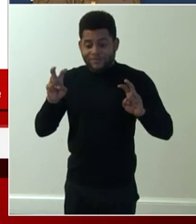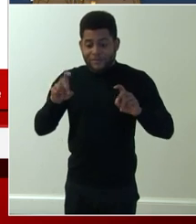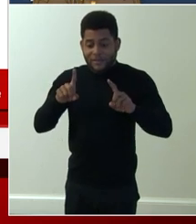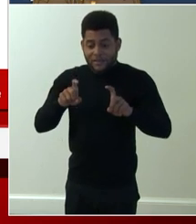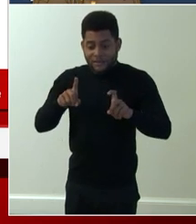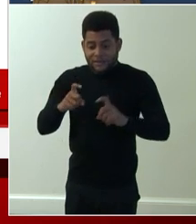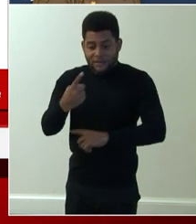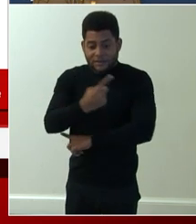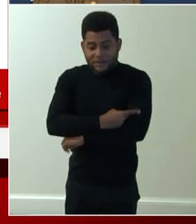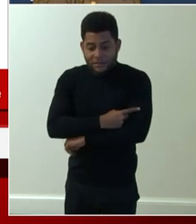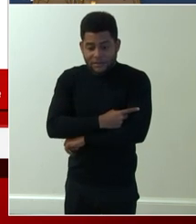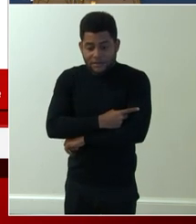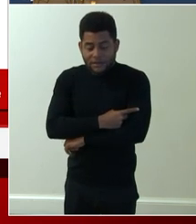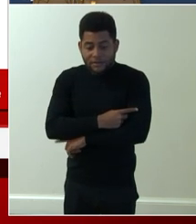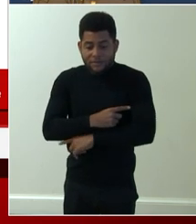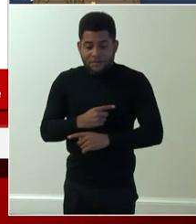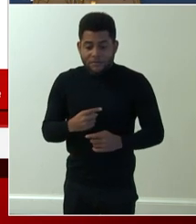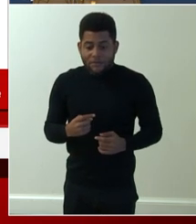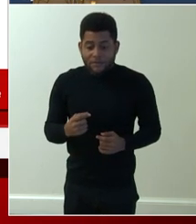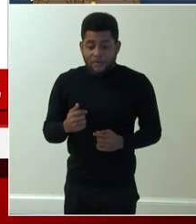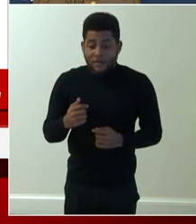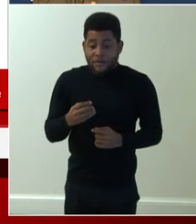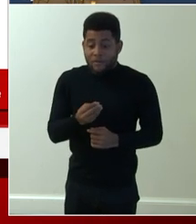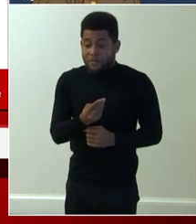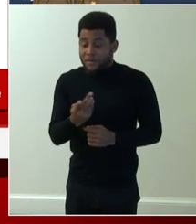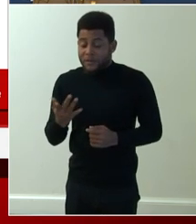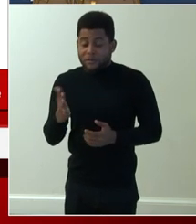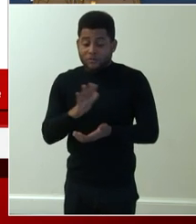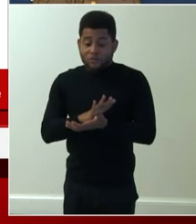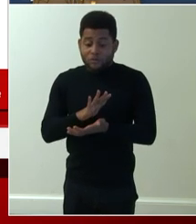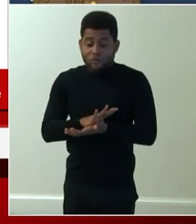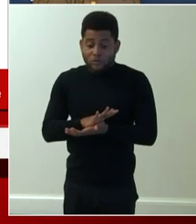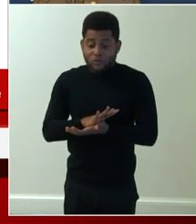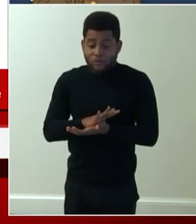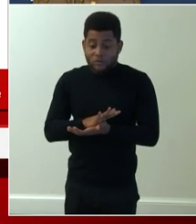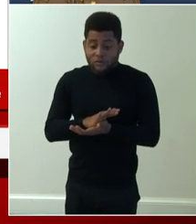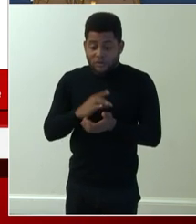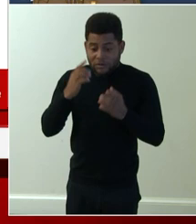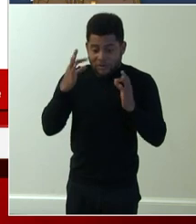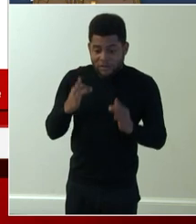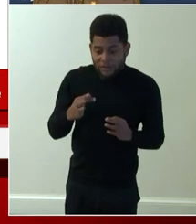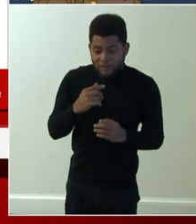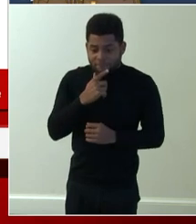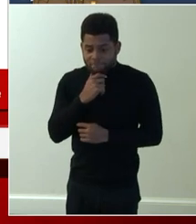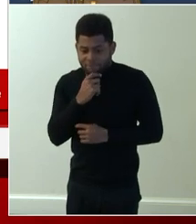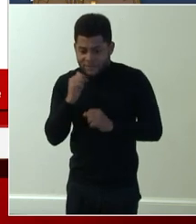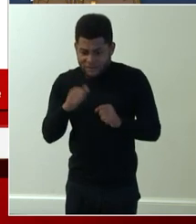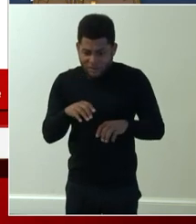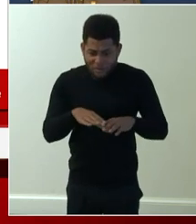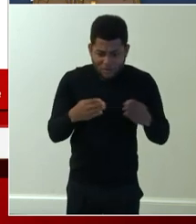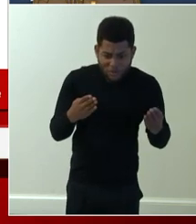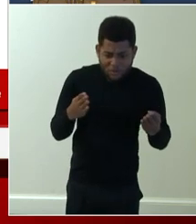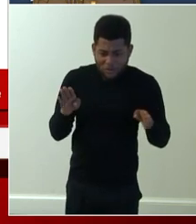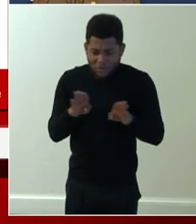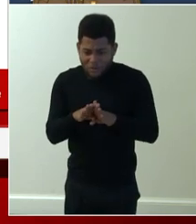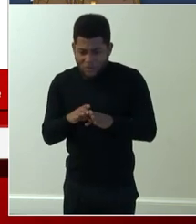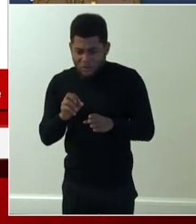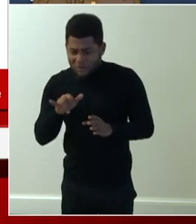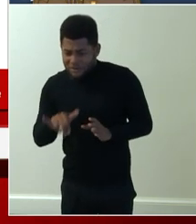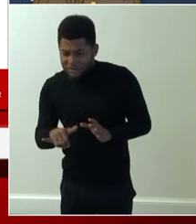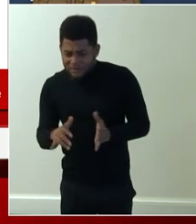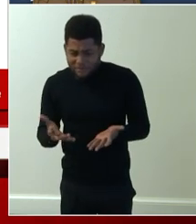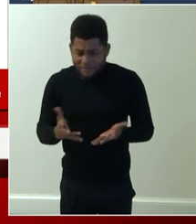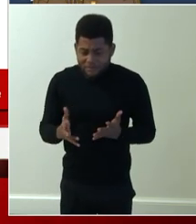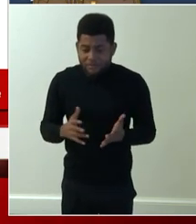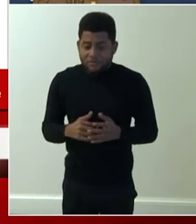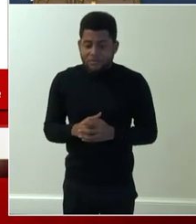on the chancellor's approach to deciding when a school can operate or not, are we have a situational